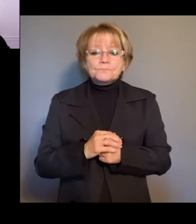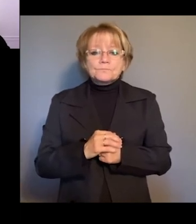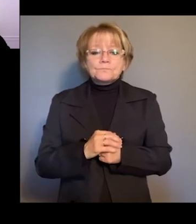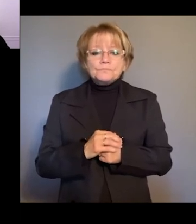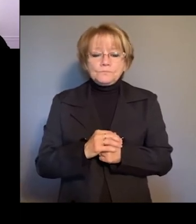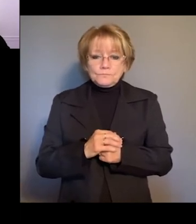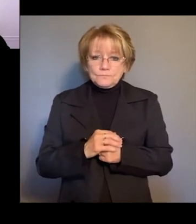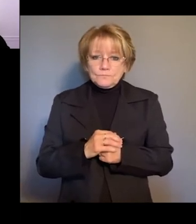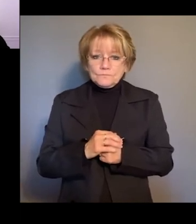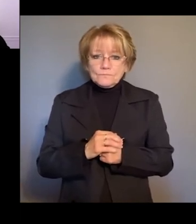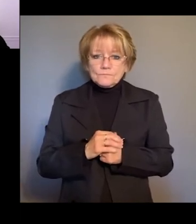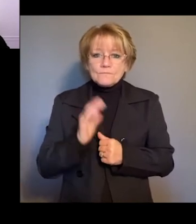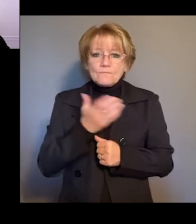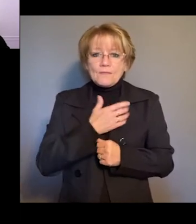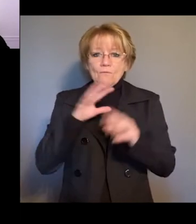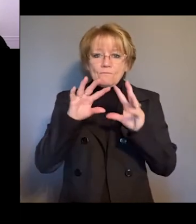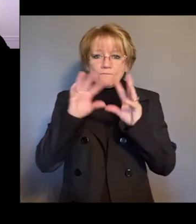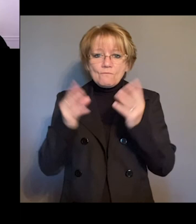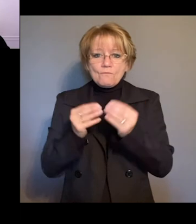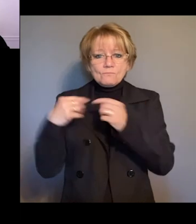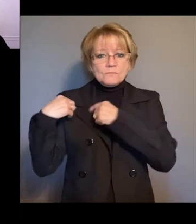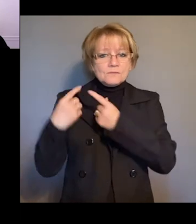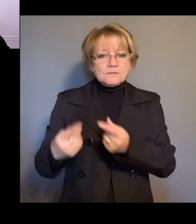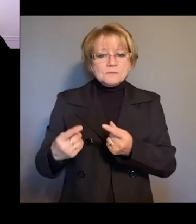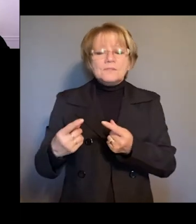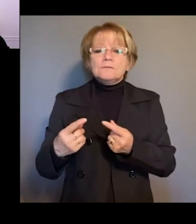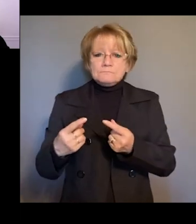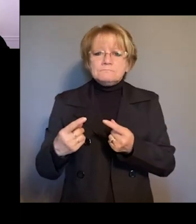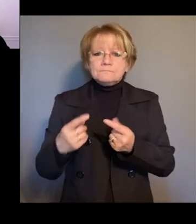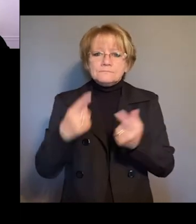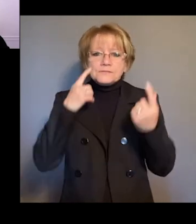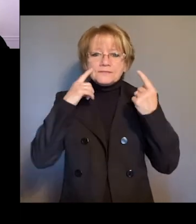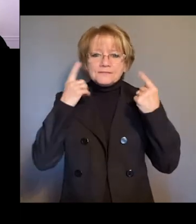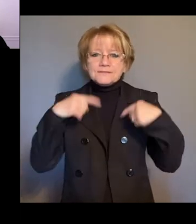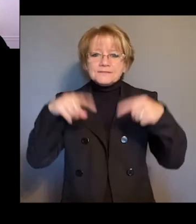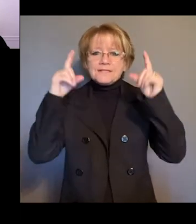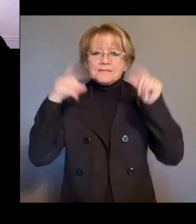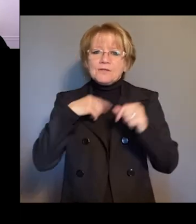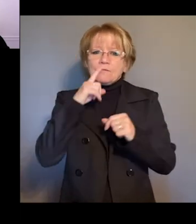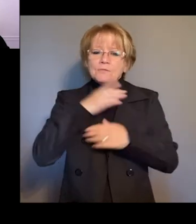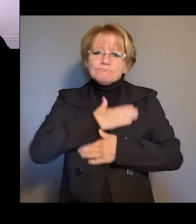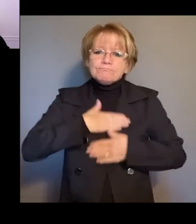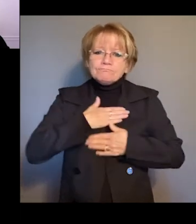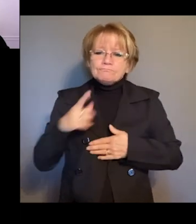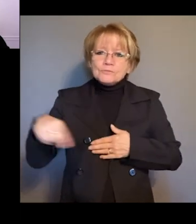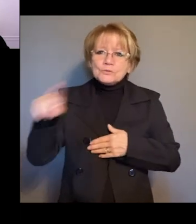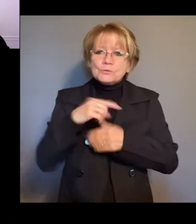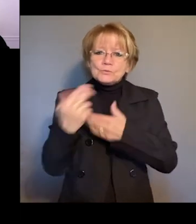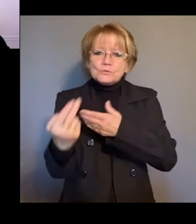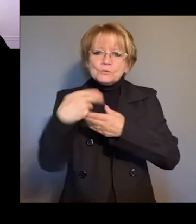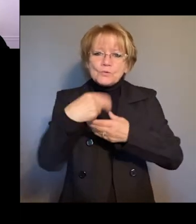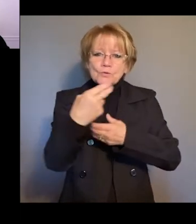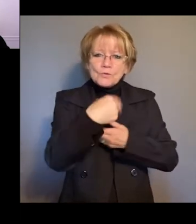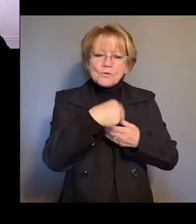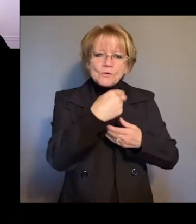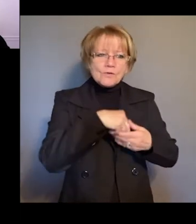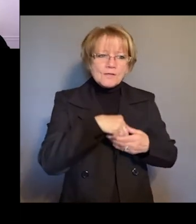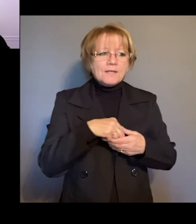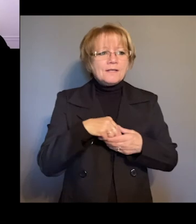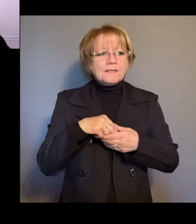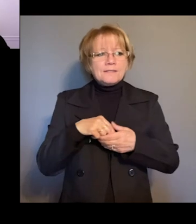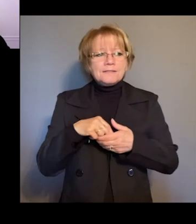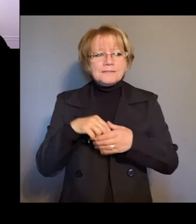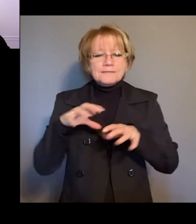And doing these forums, they have been extremely successful, and I appreciate the attendance and people spending time out of their days to be part of this